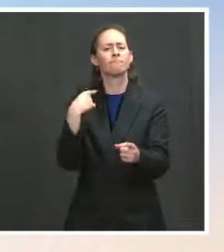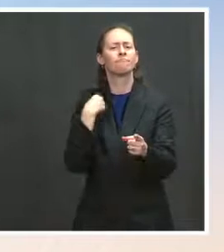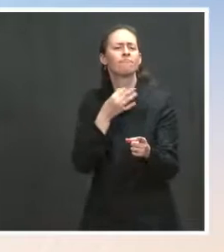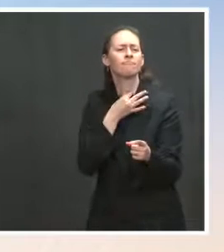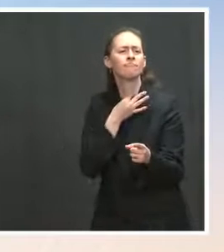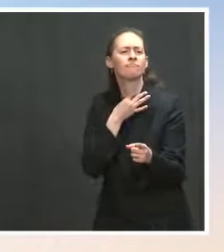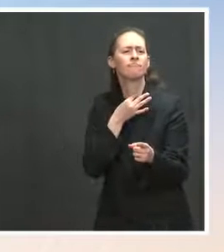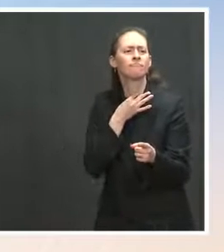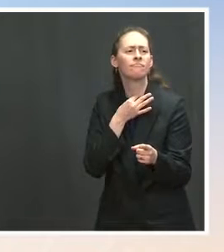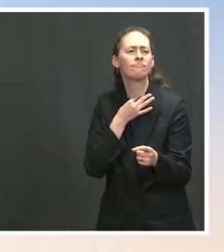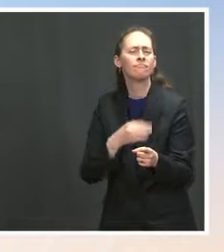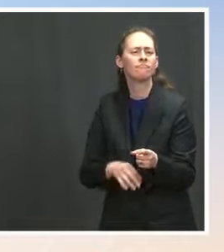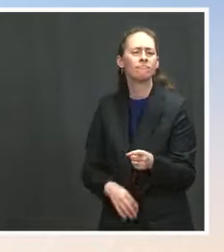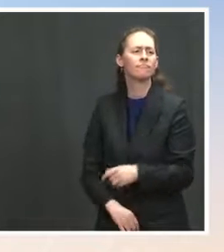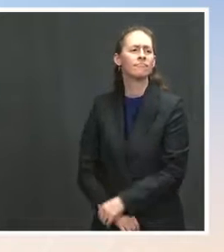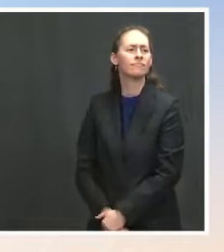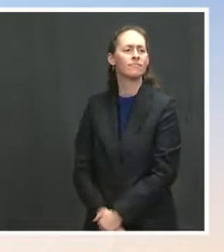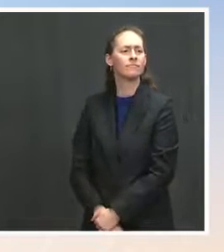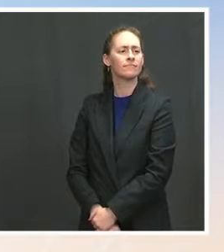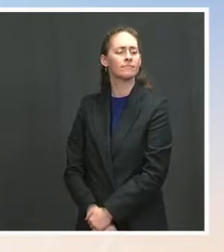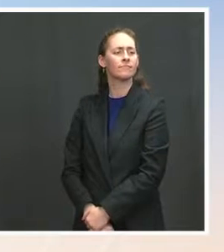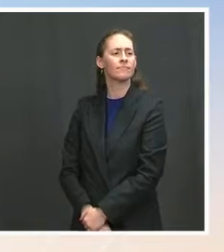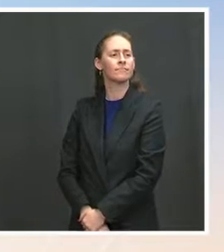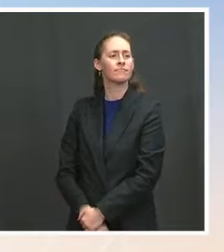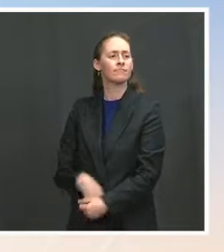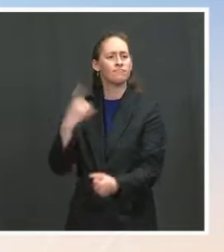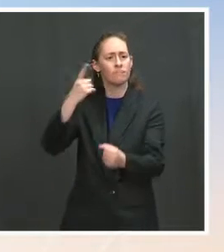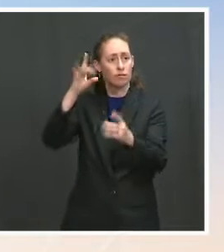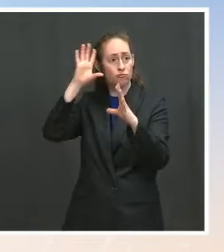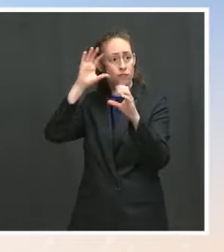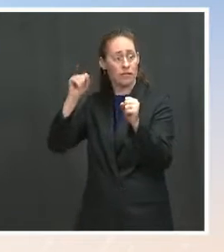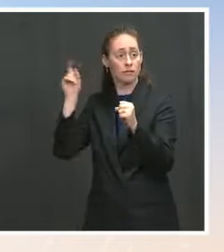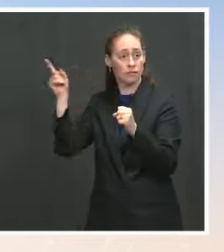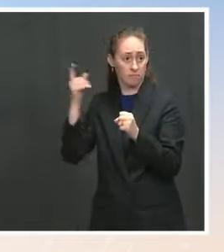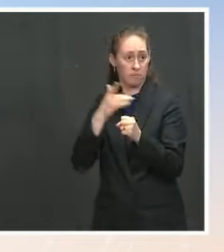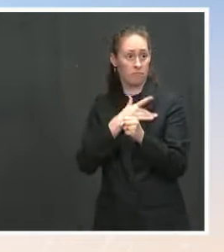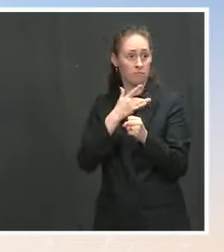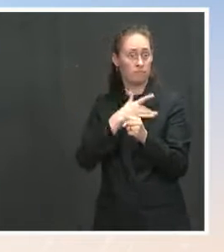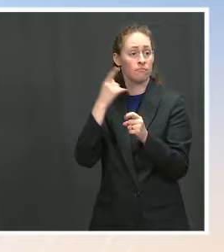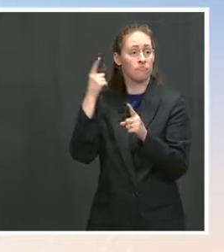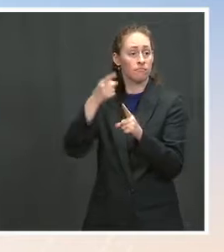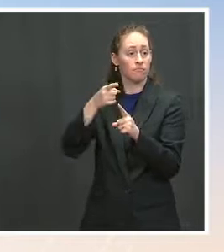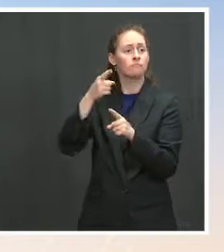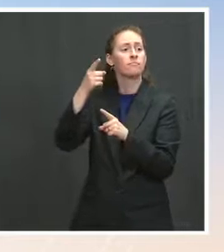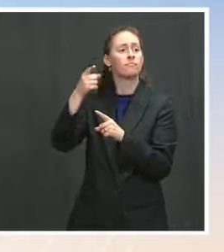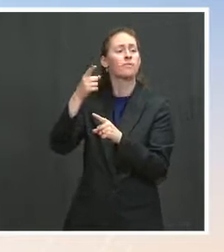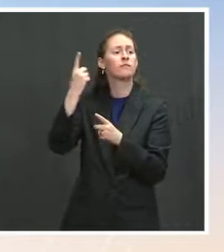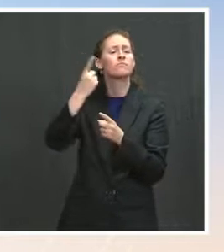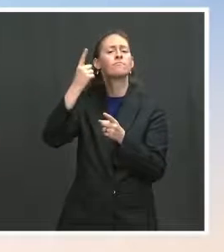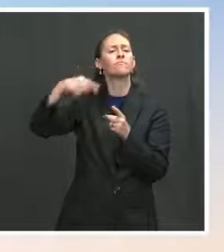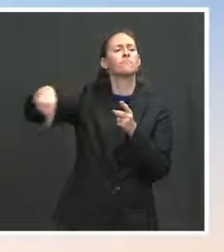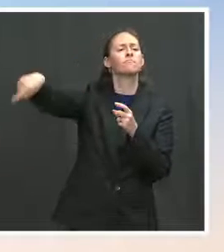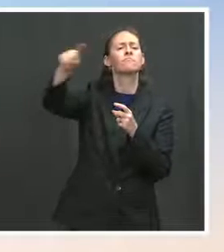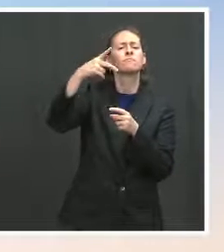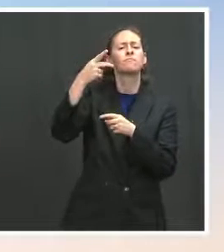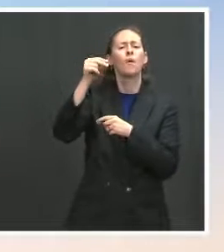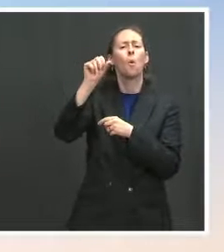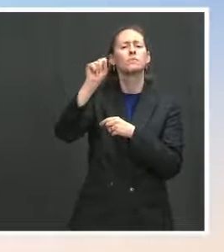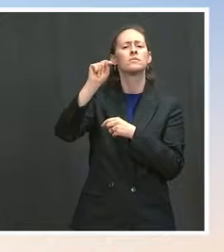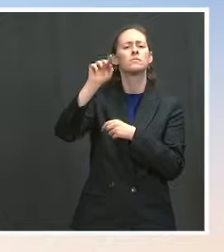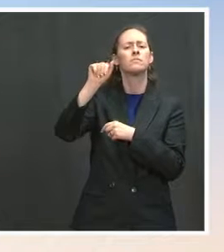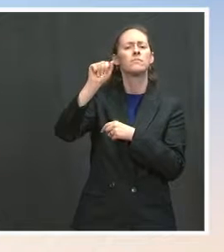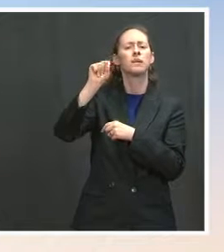business. Does President Biden believe that the Postmaster General should step down or be replaced? He'll leave